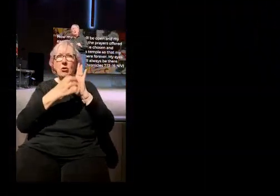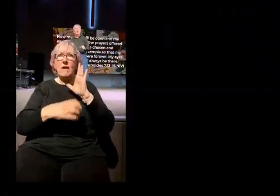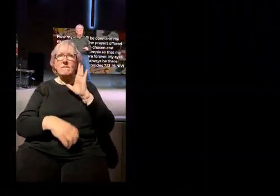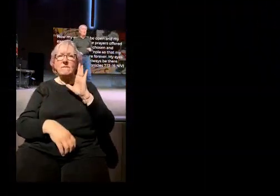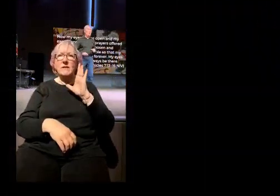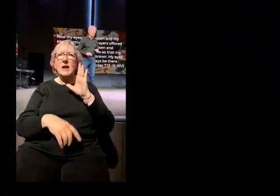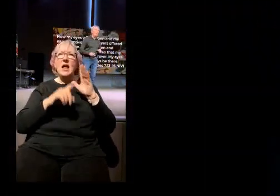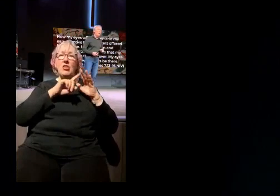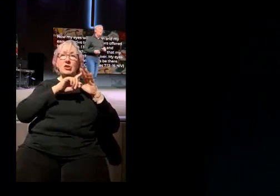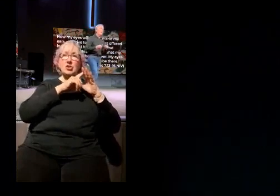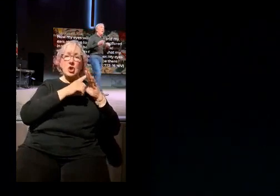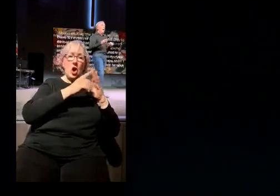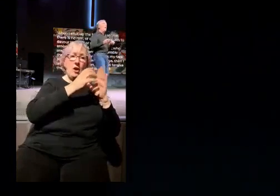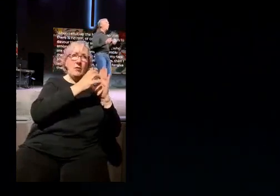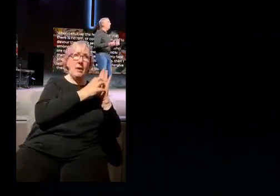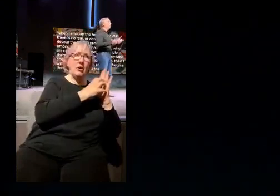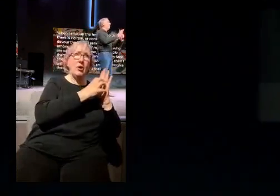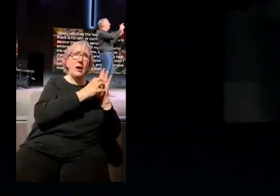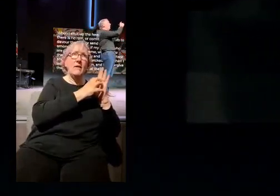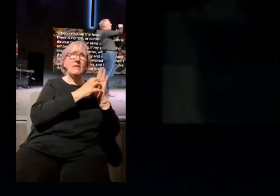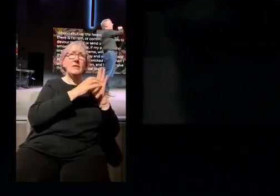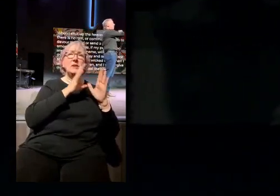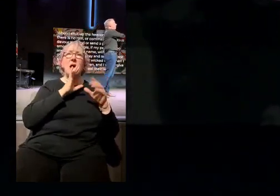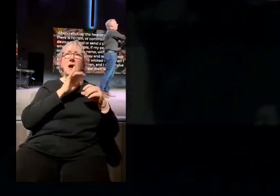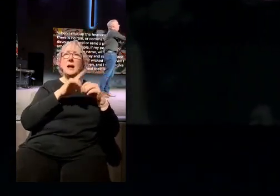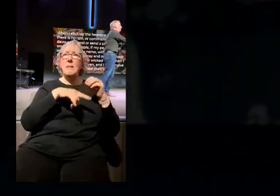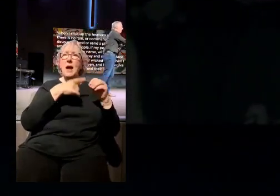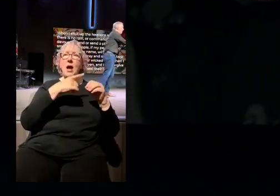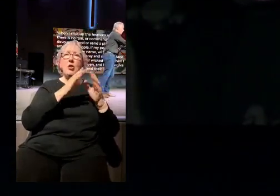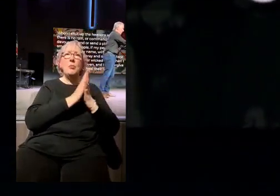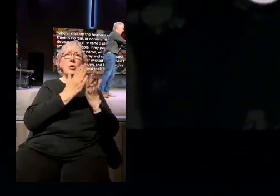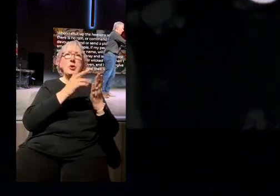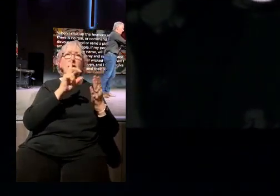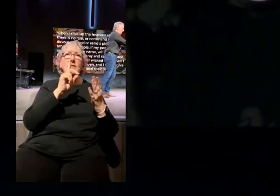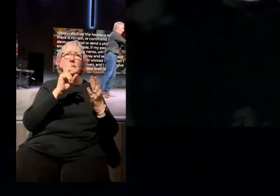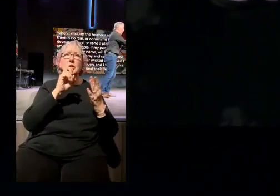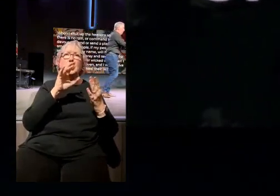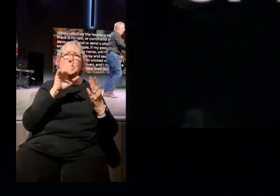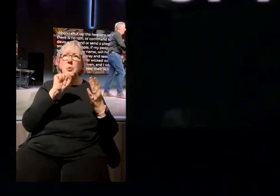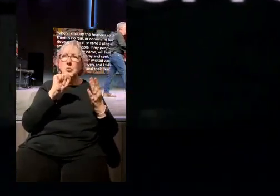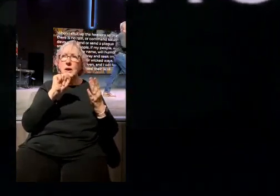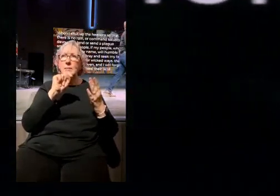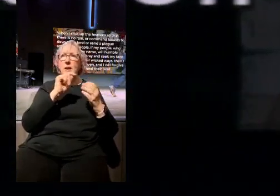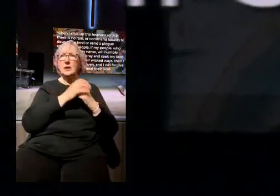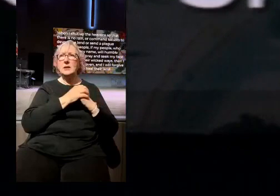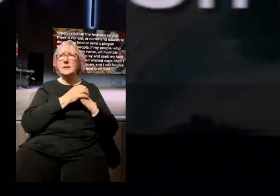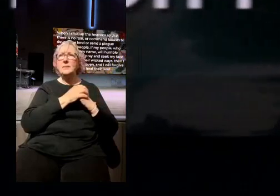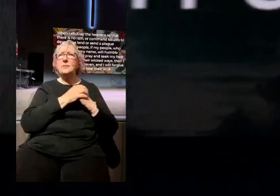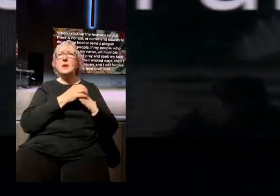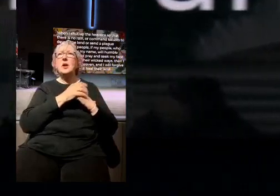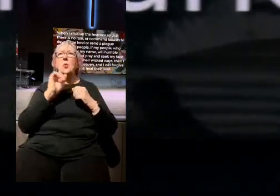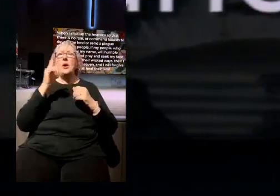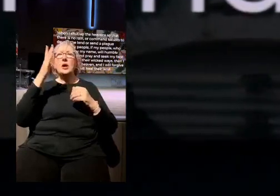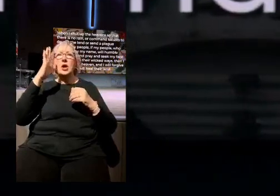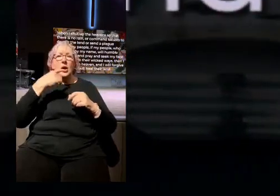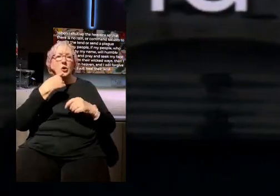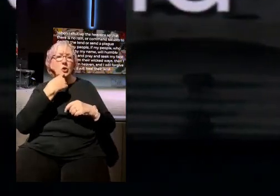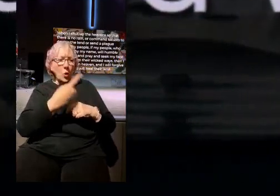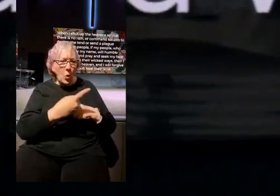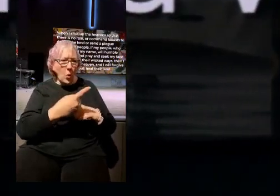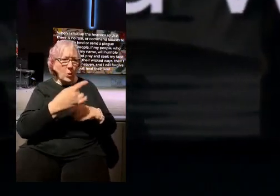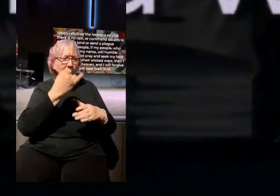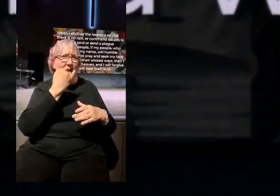this paragraph actually refers to the book of Deuteronomy, where God had said to Israel, he was